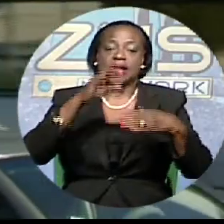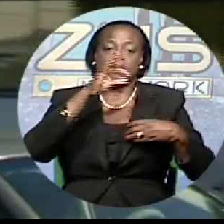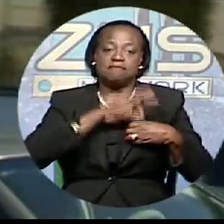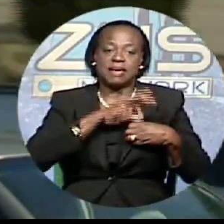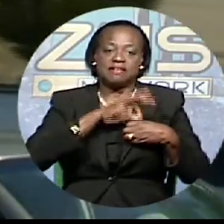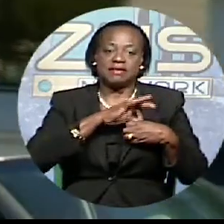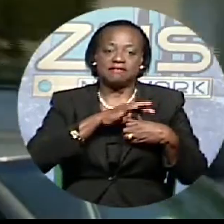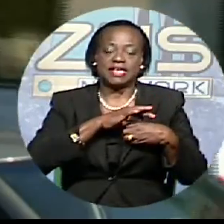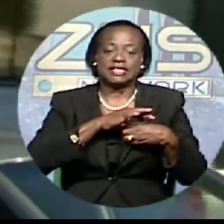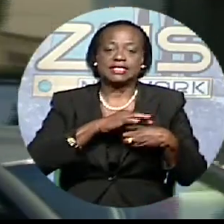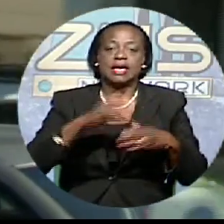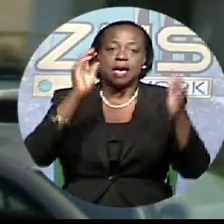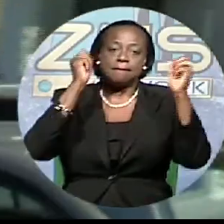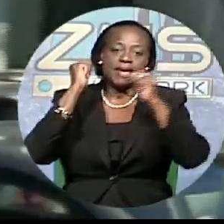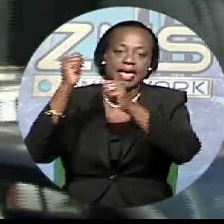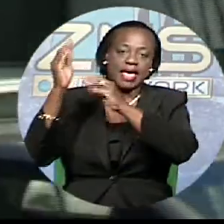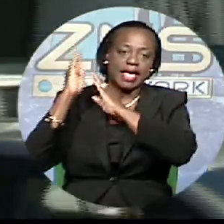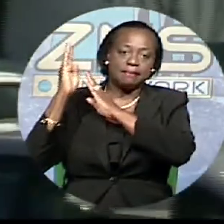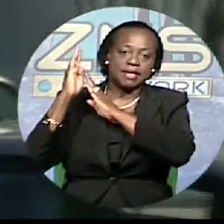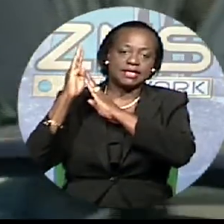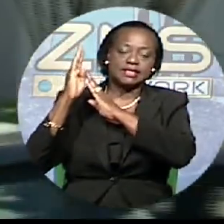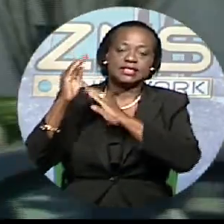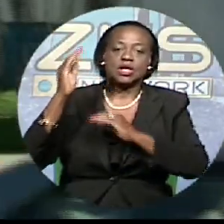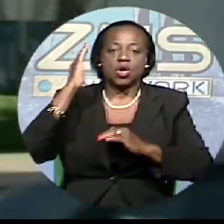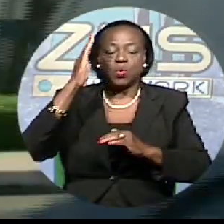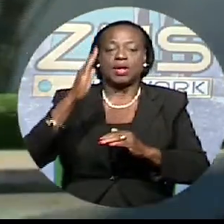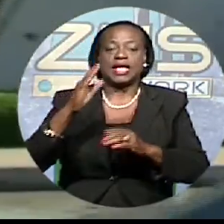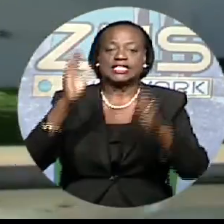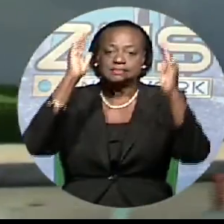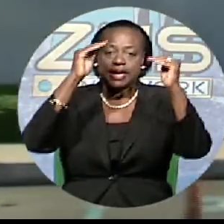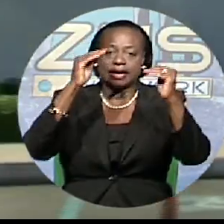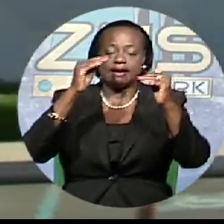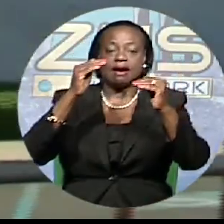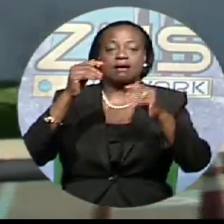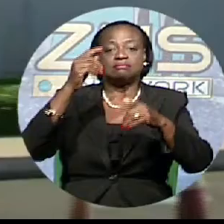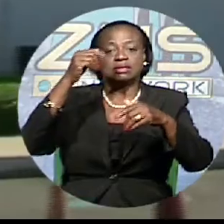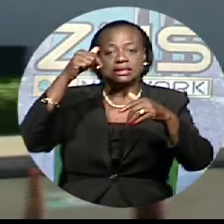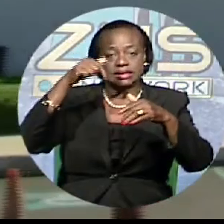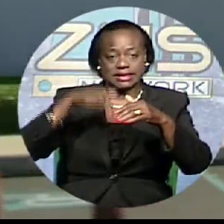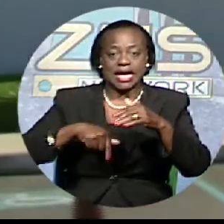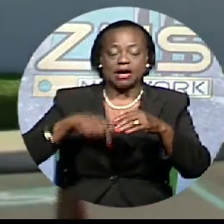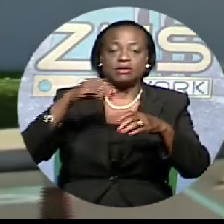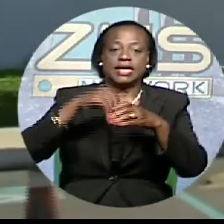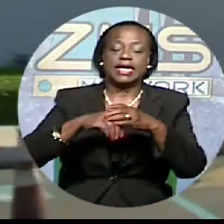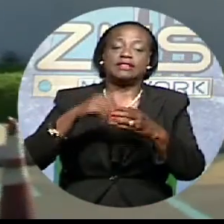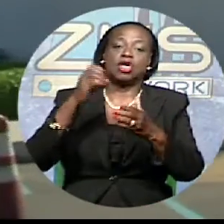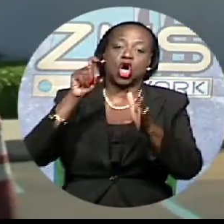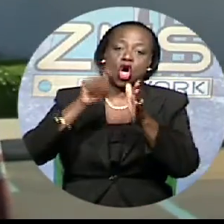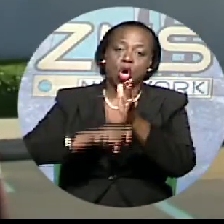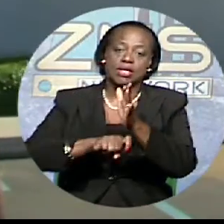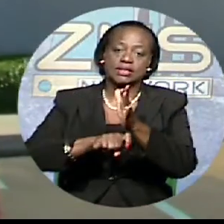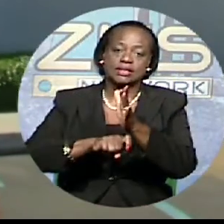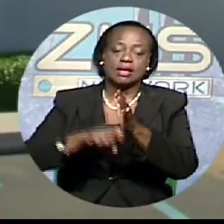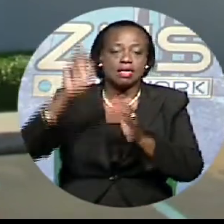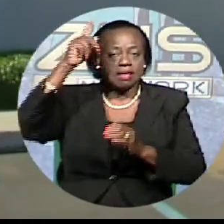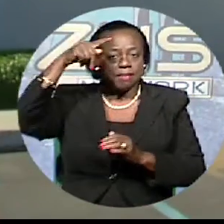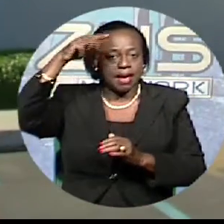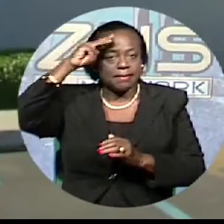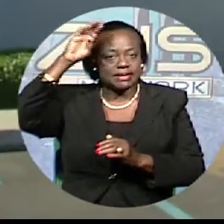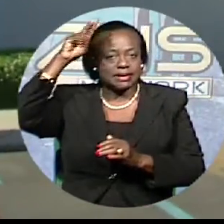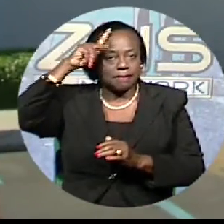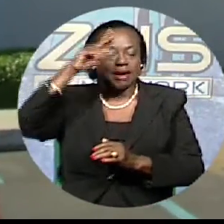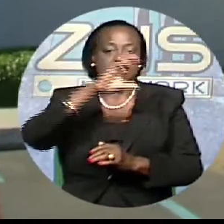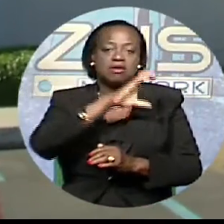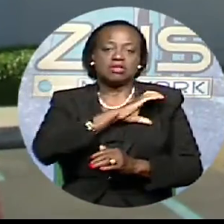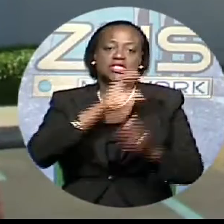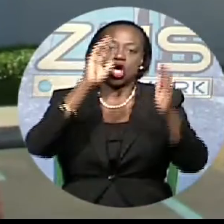says Bahamians can expect a dramatic decline in operational costs. Miller says Prime Minister the Right Honourable Perry Christie hopes